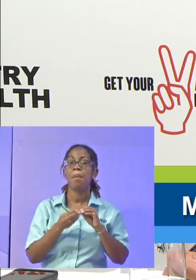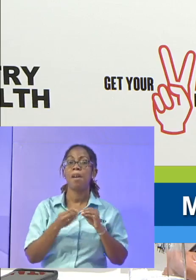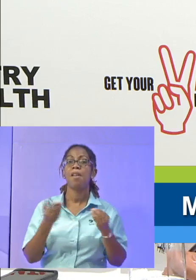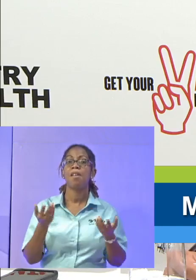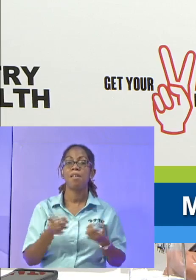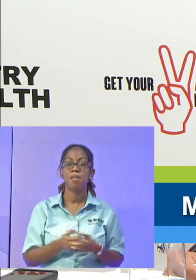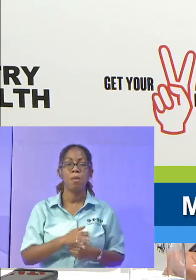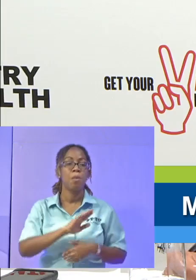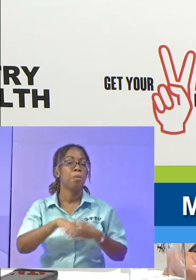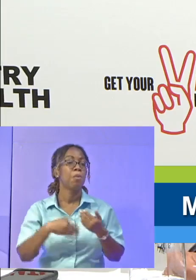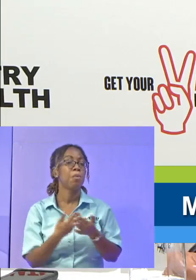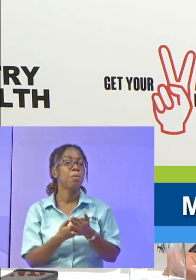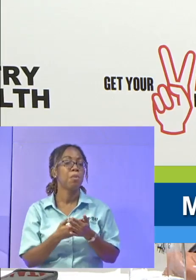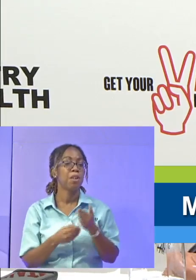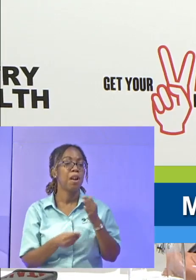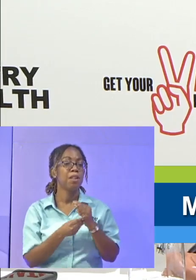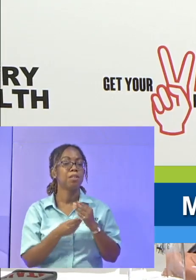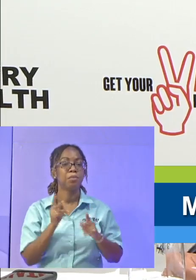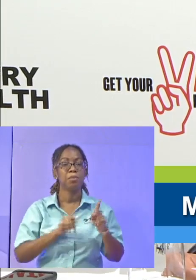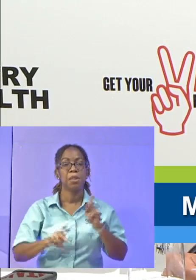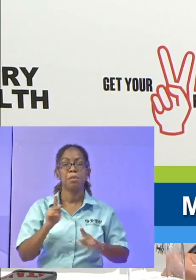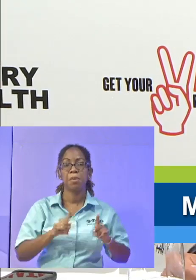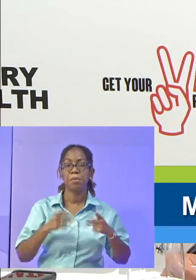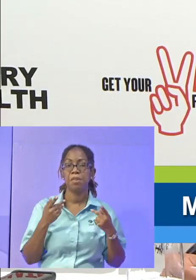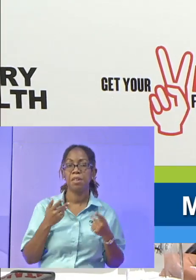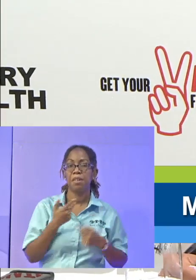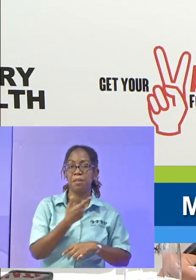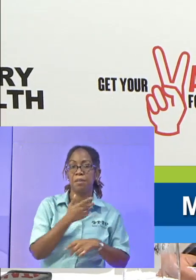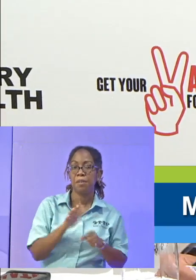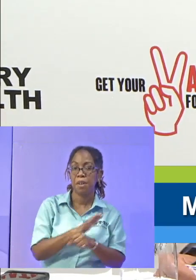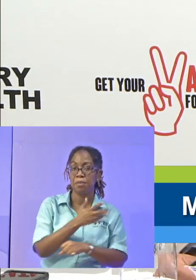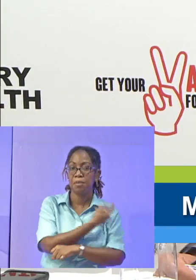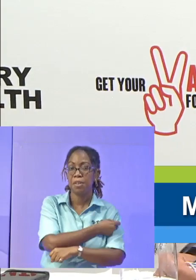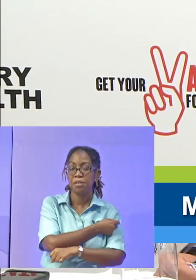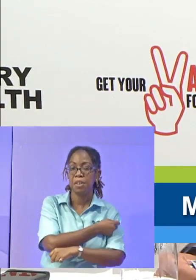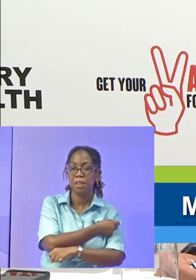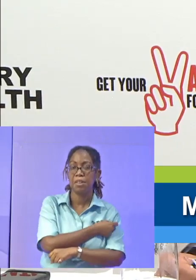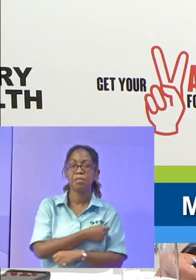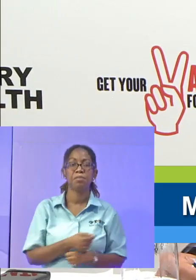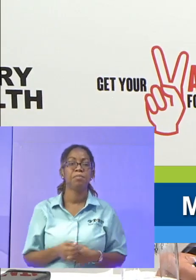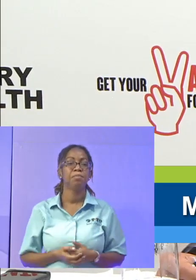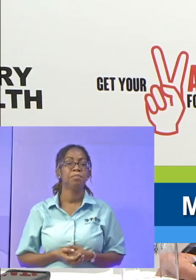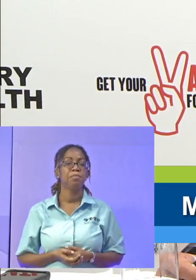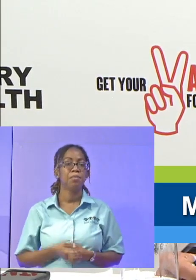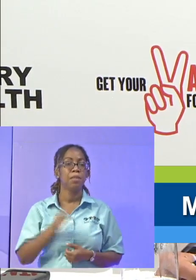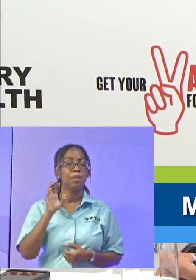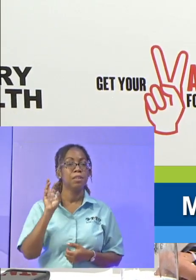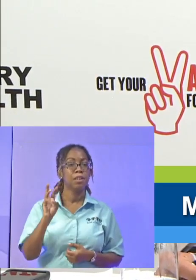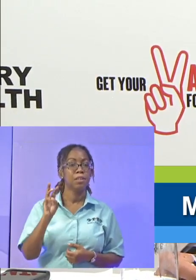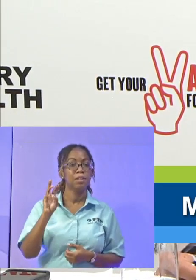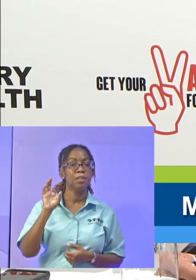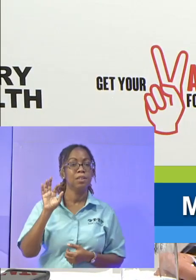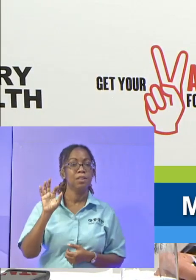Total number of persons vaccinated, fully vaccinated, stand at